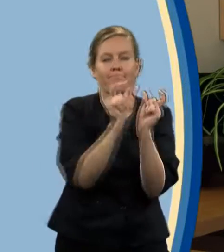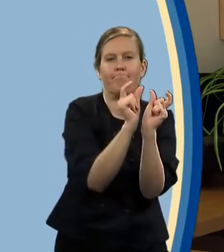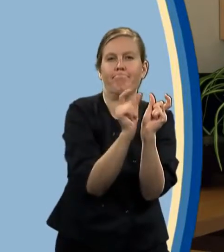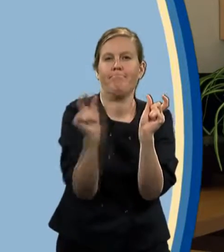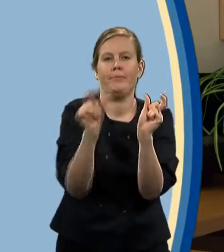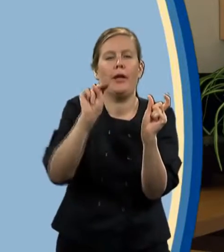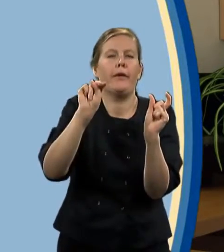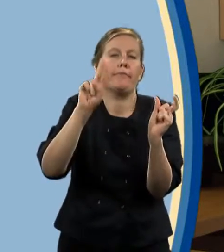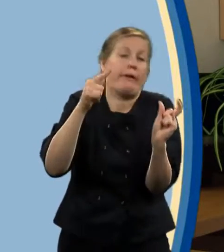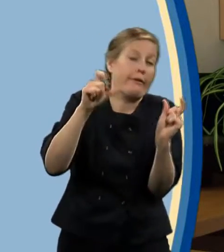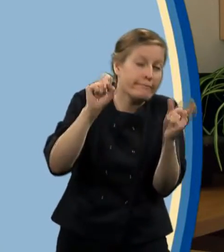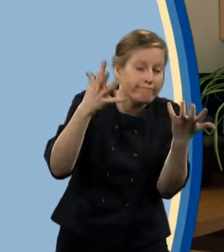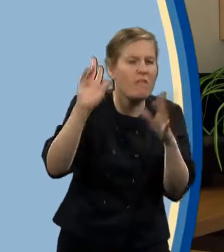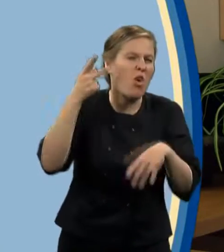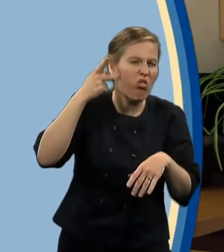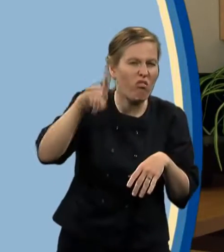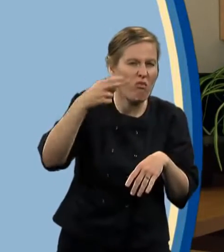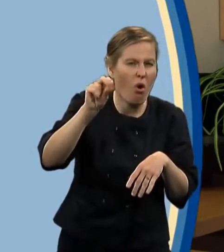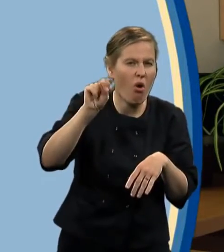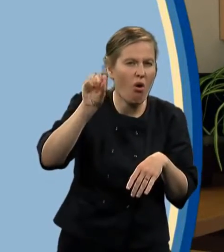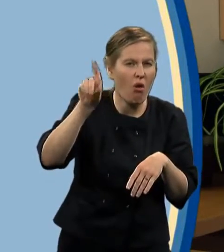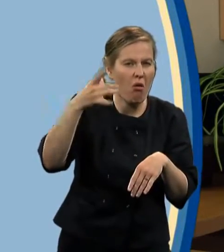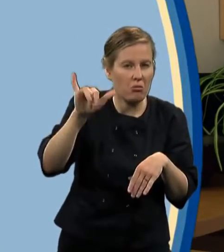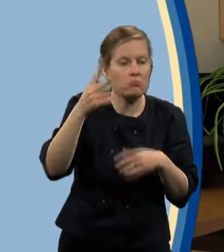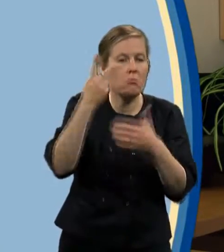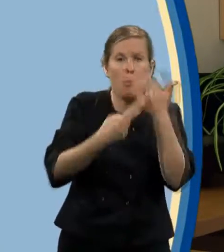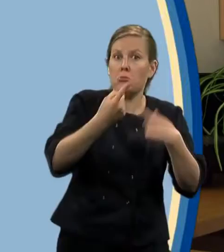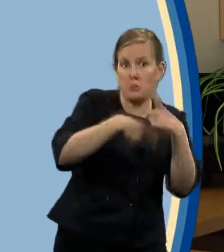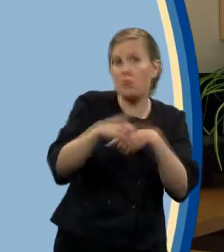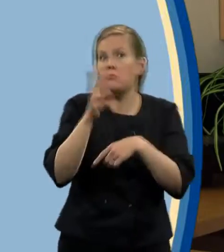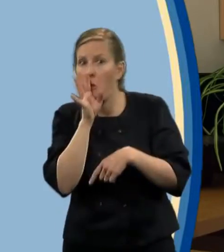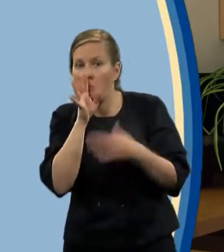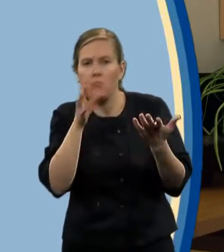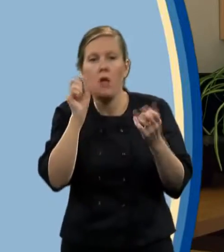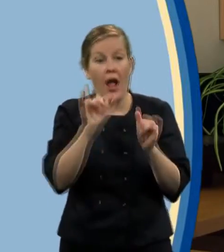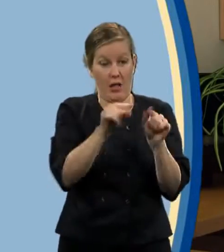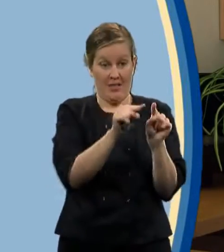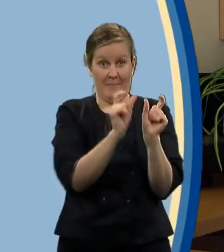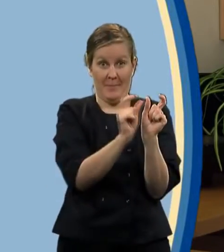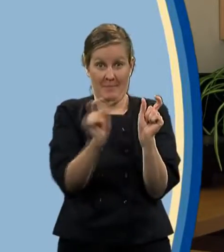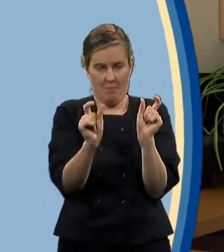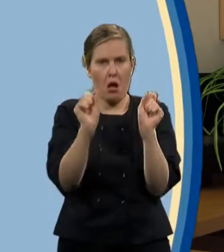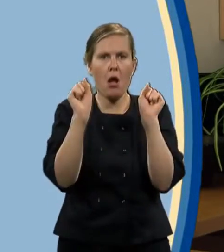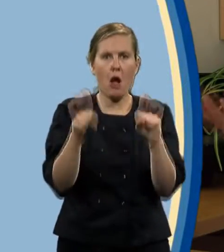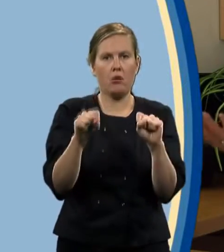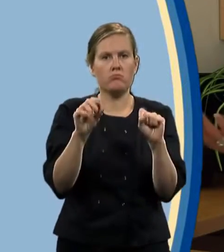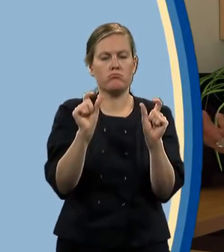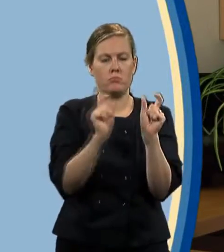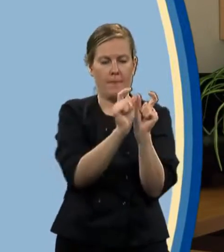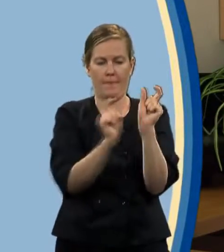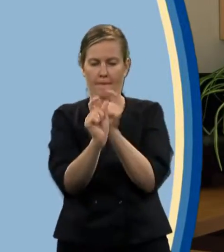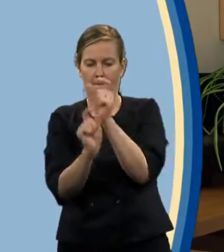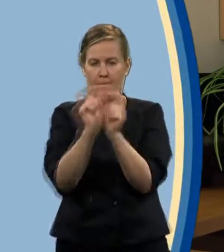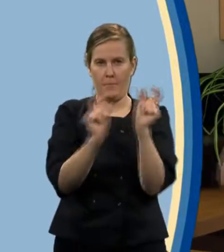to processing the little bite-sized nuggets from which the nuggets that we call phonology, both in sign language and